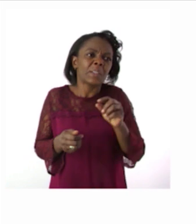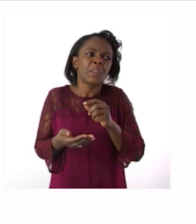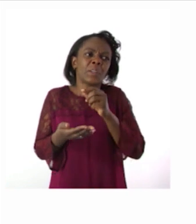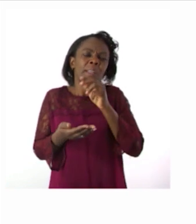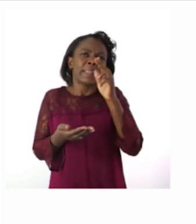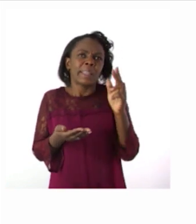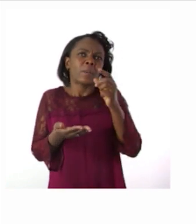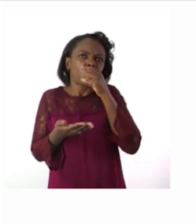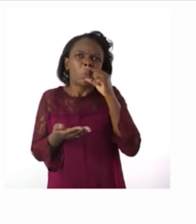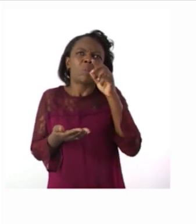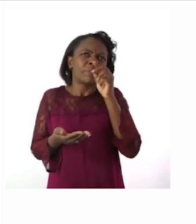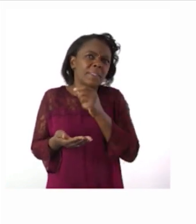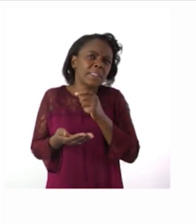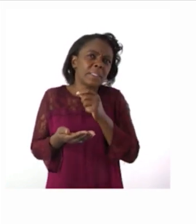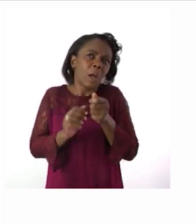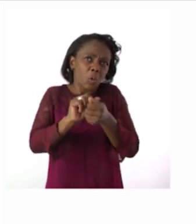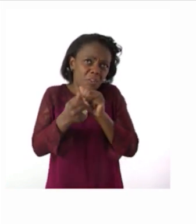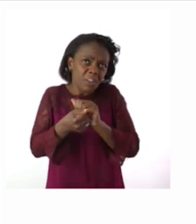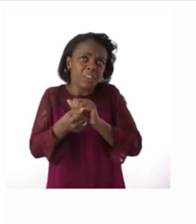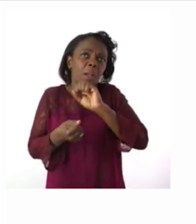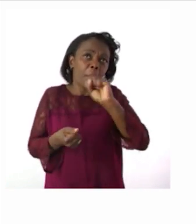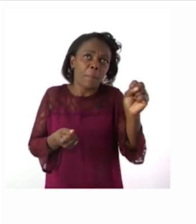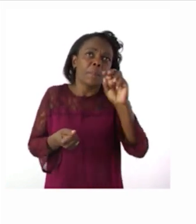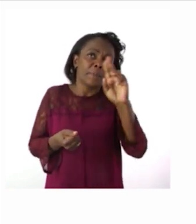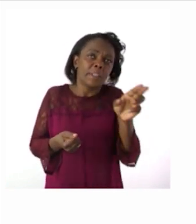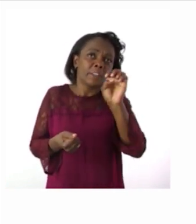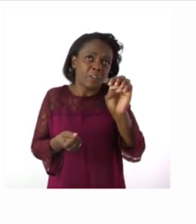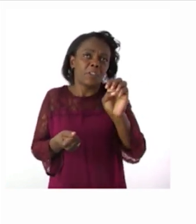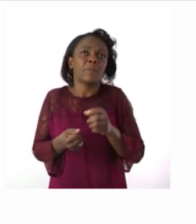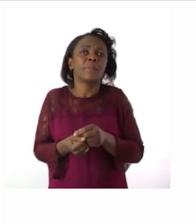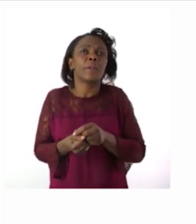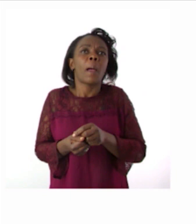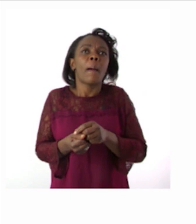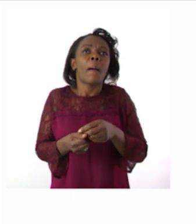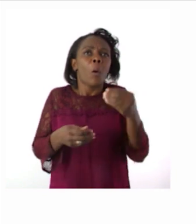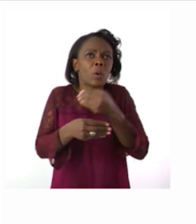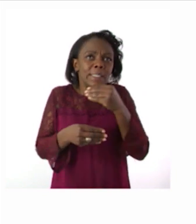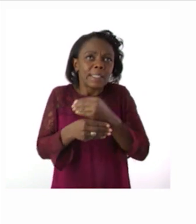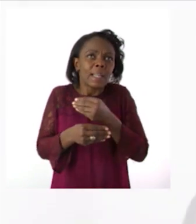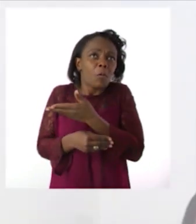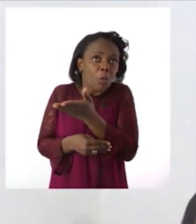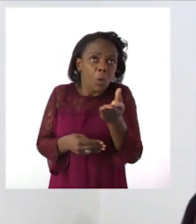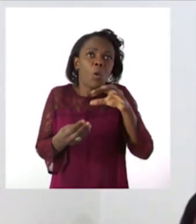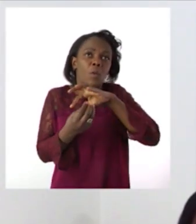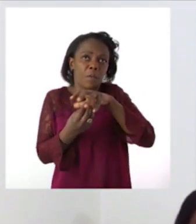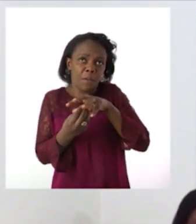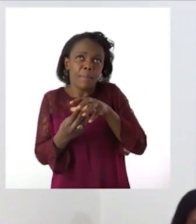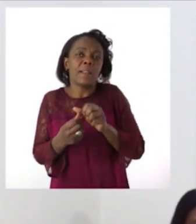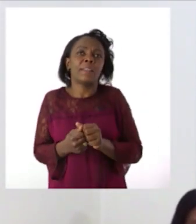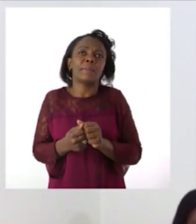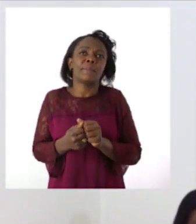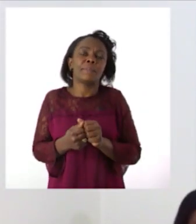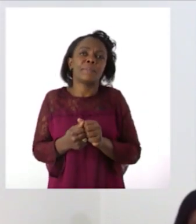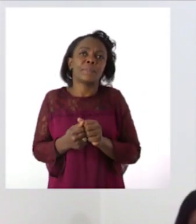time we're just going to say she made dinner for the whole family. Now, the other thing I want